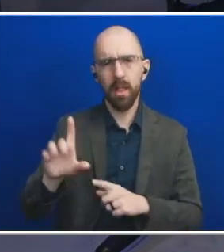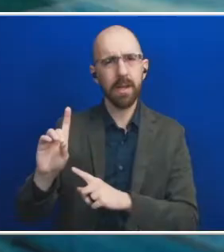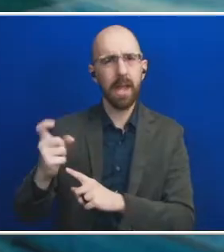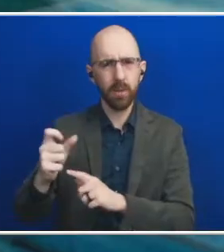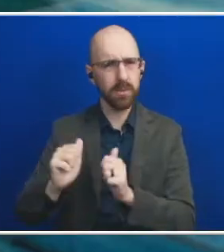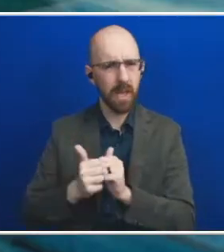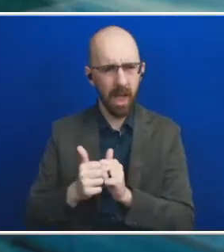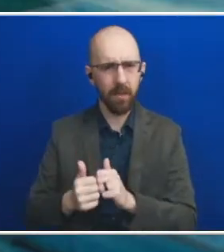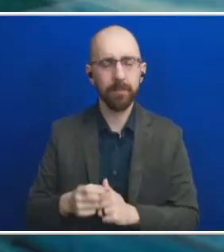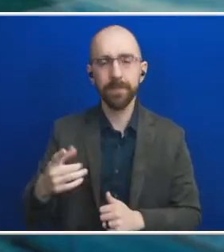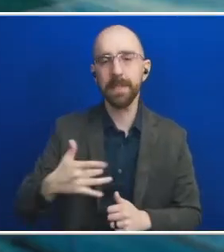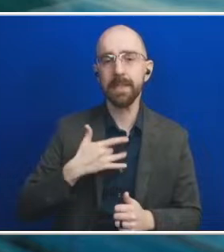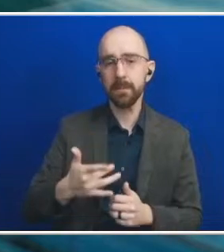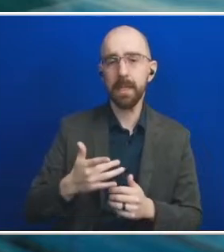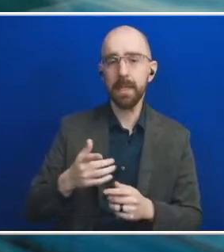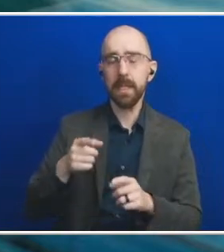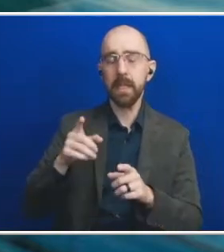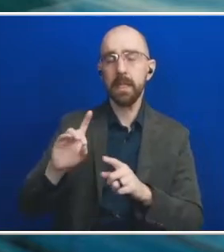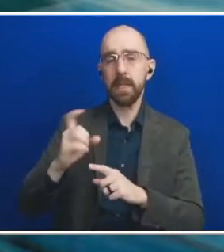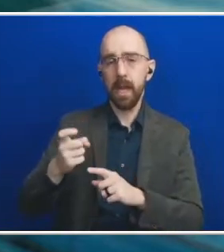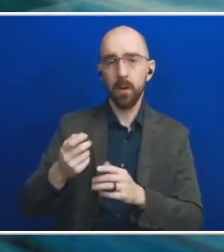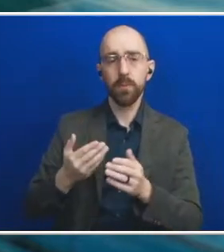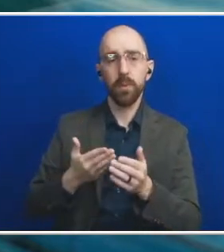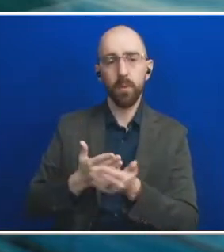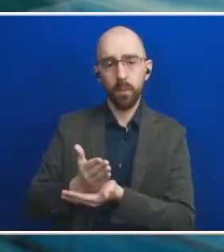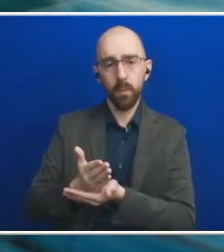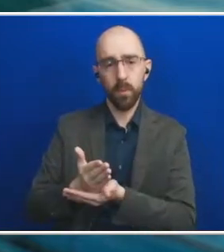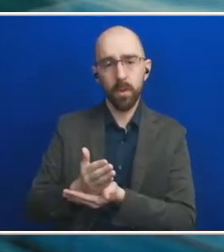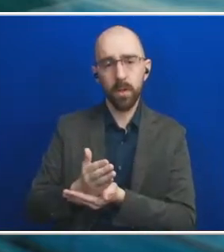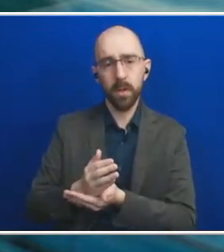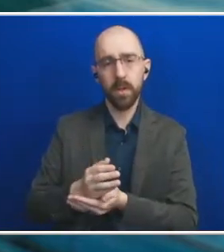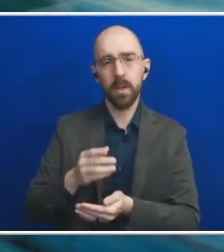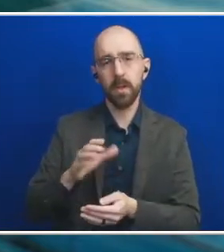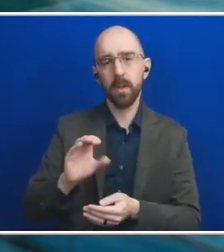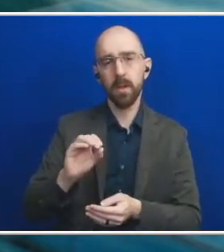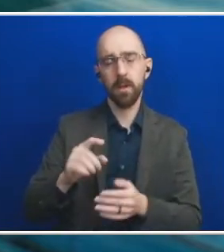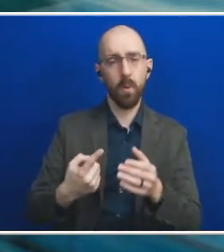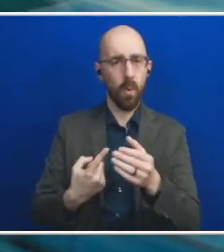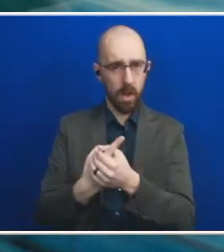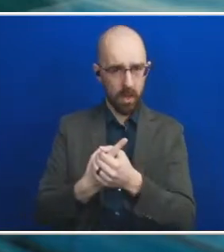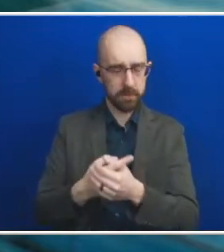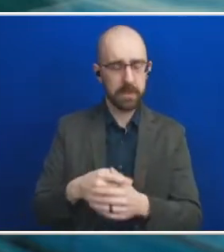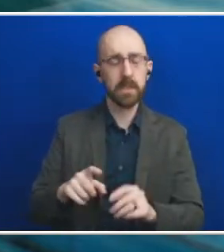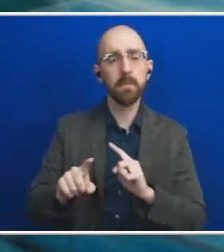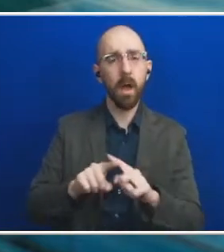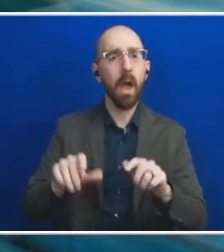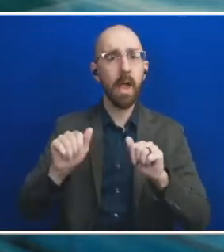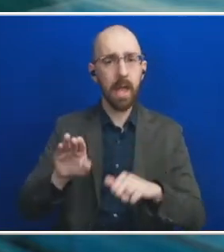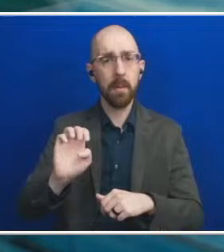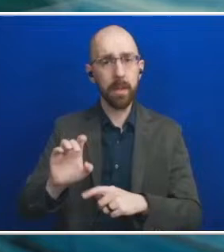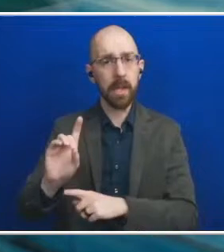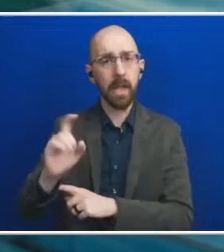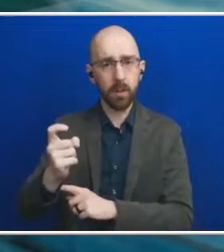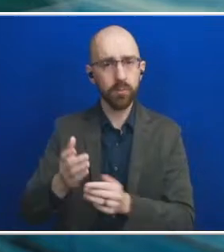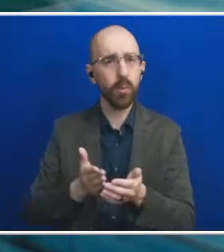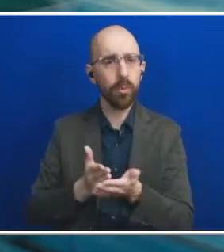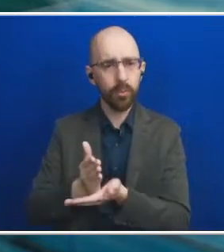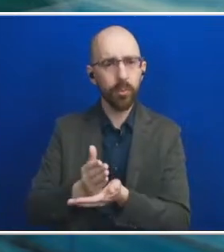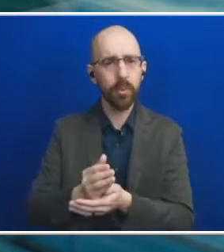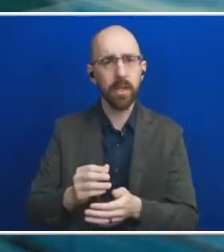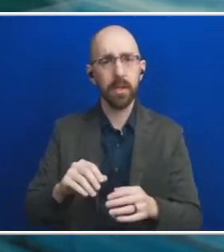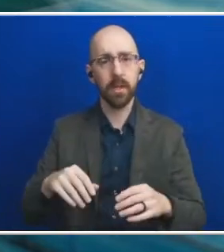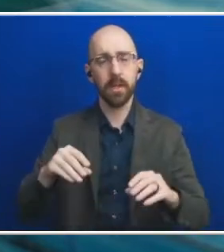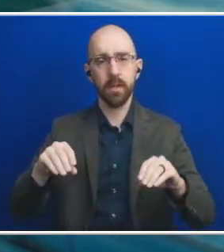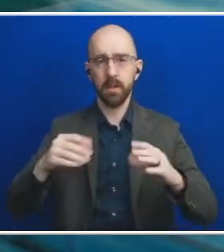most commonly diagnosed through colonoscopy, but it can be diagnosed through imaging, which would actually be the way